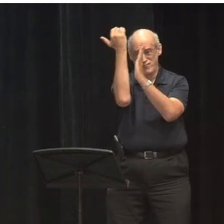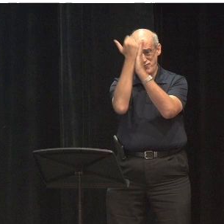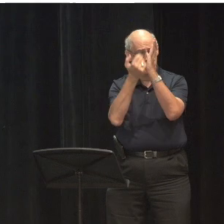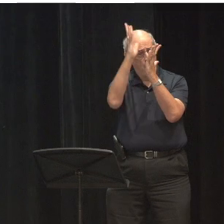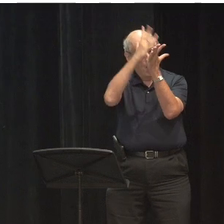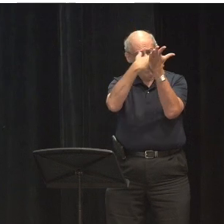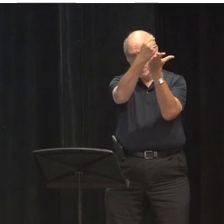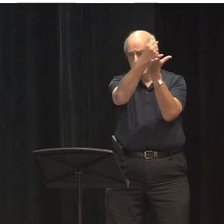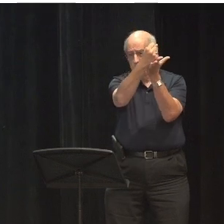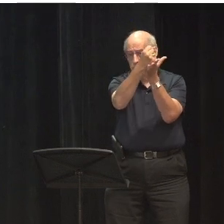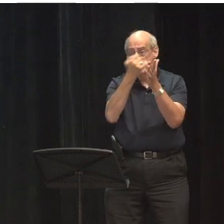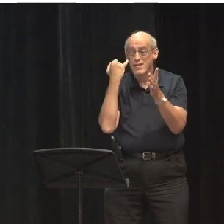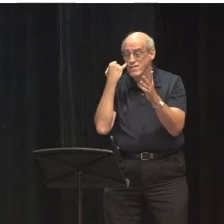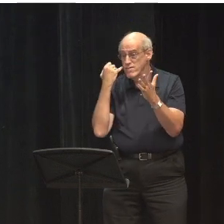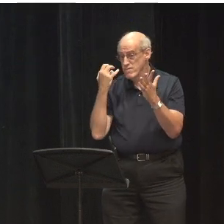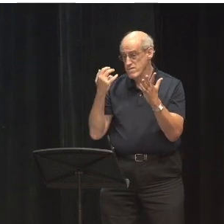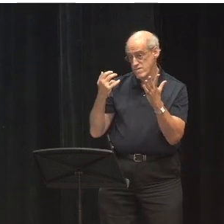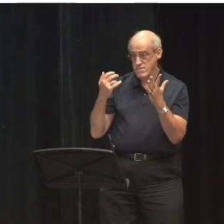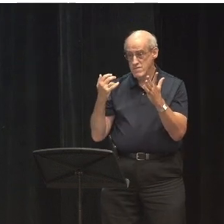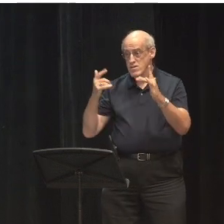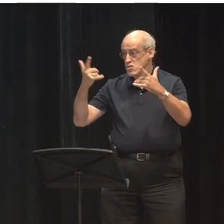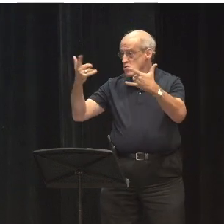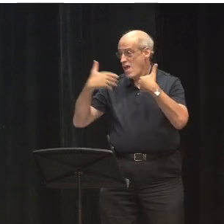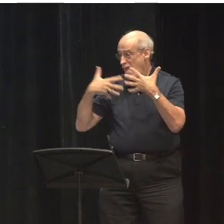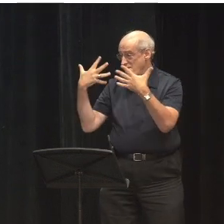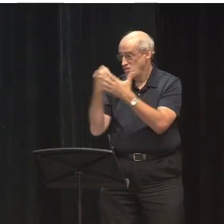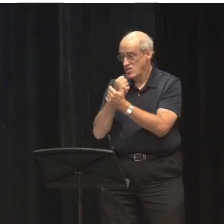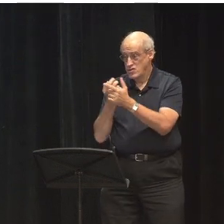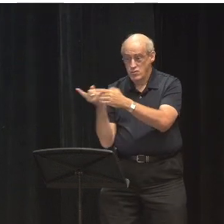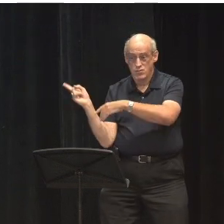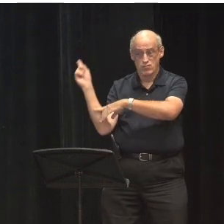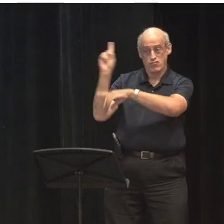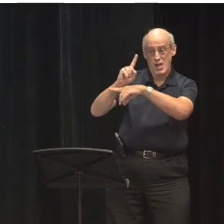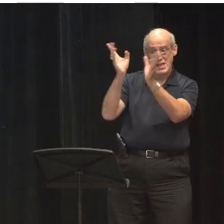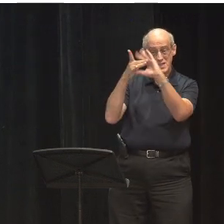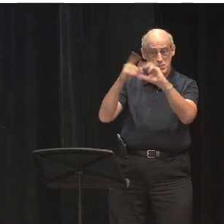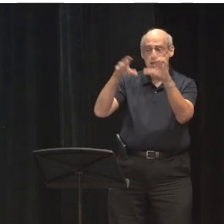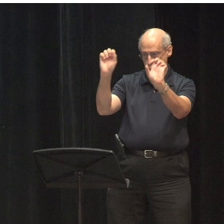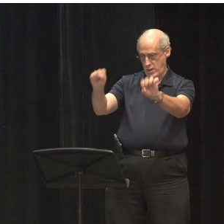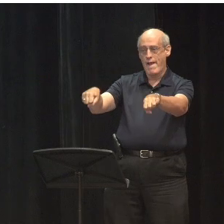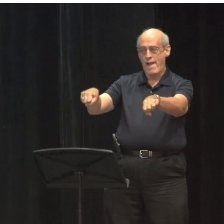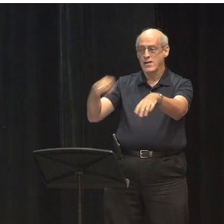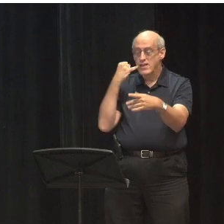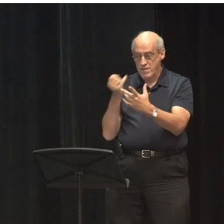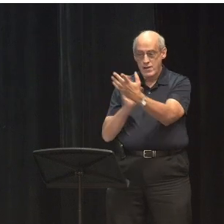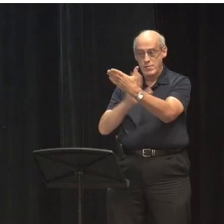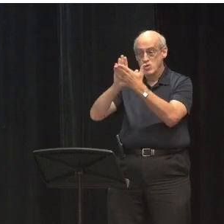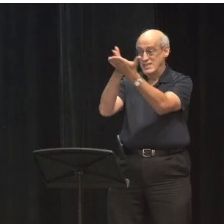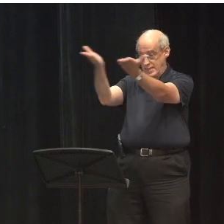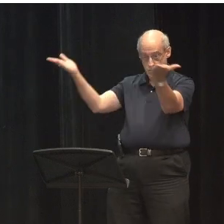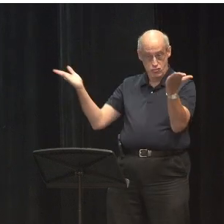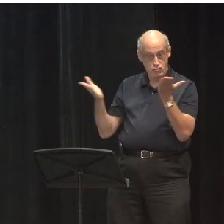registered speakers, but it doesn't conclude your opportunity to speak. So if you are attending in